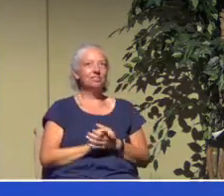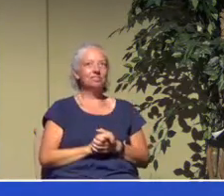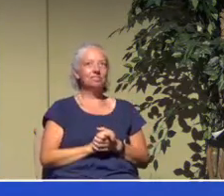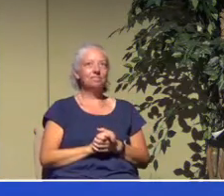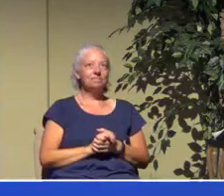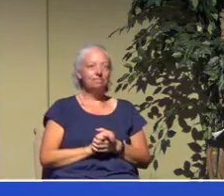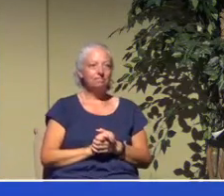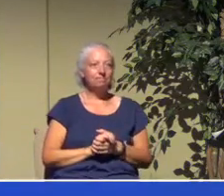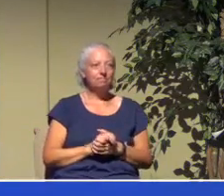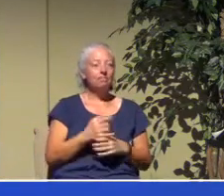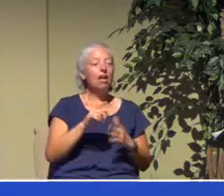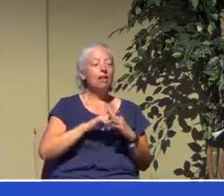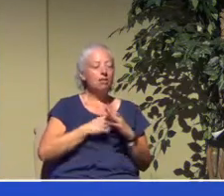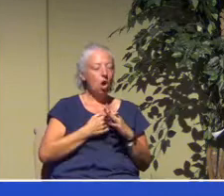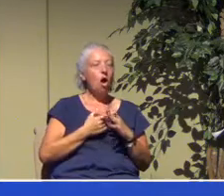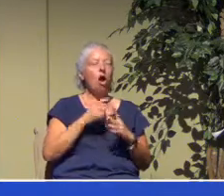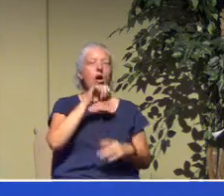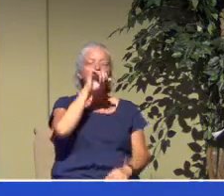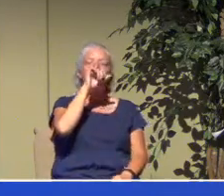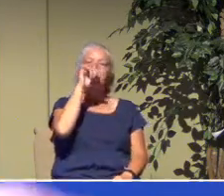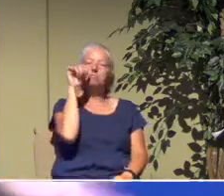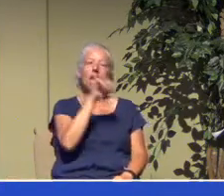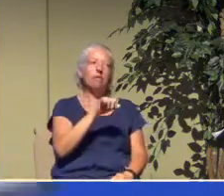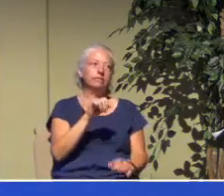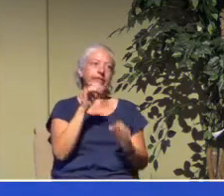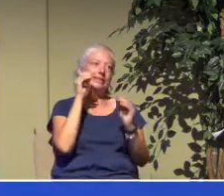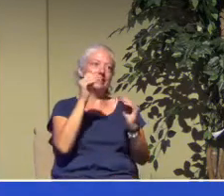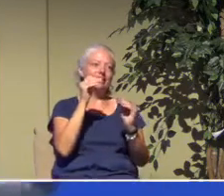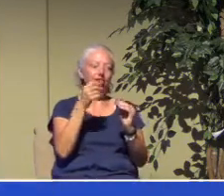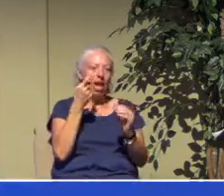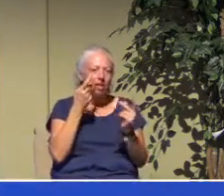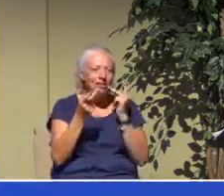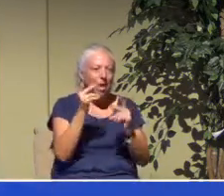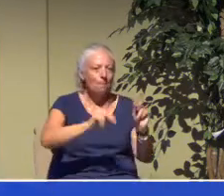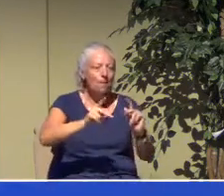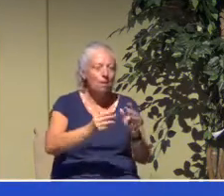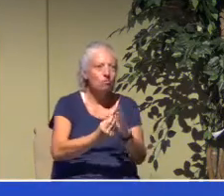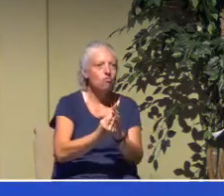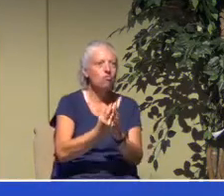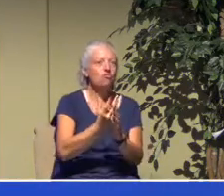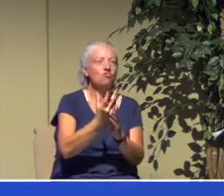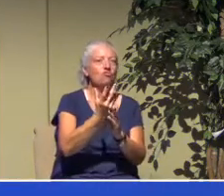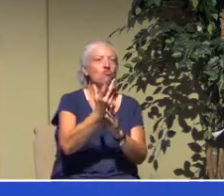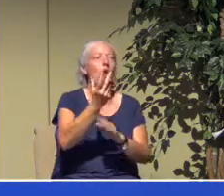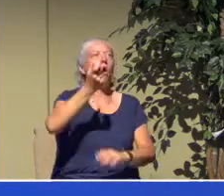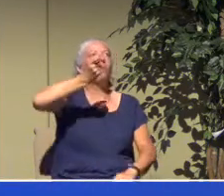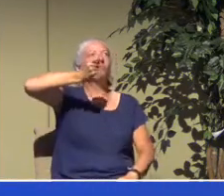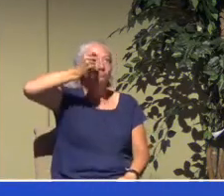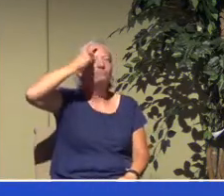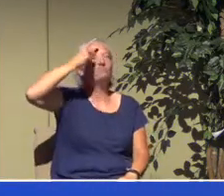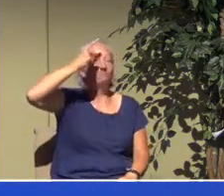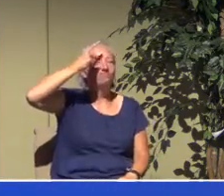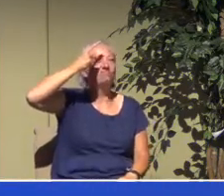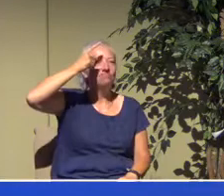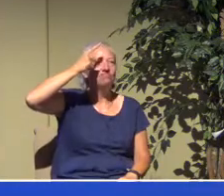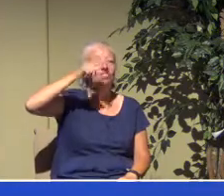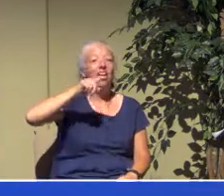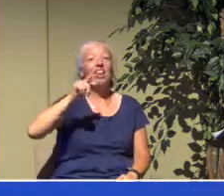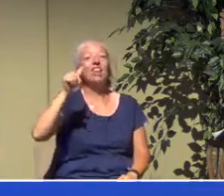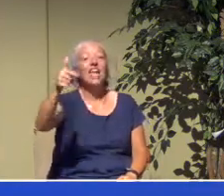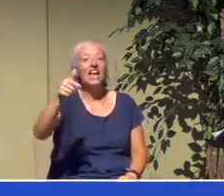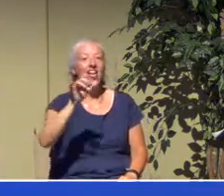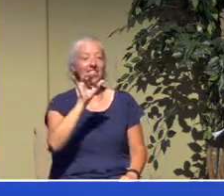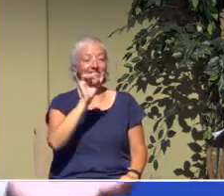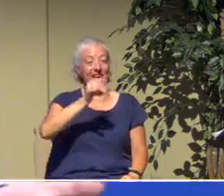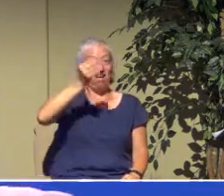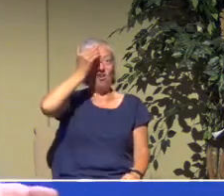But I started to love teaching. And for me, it was just watching people grow, just watching people comprehend something and then later apply